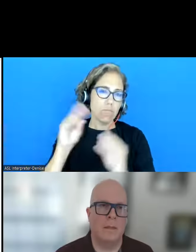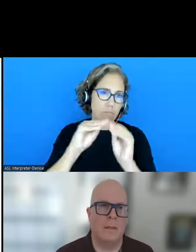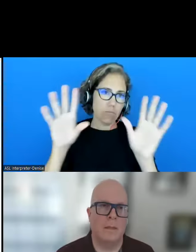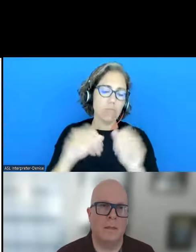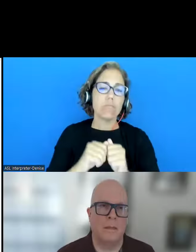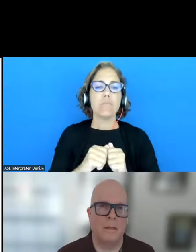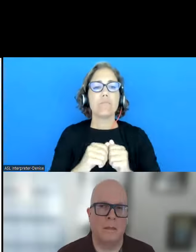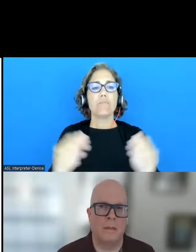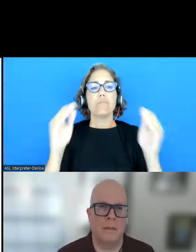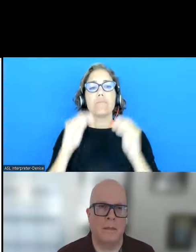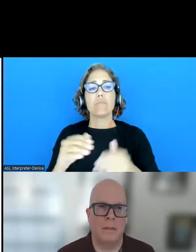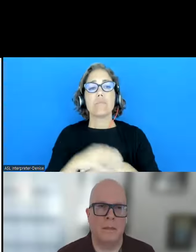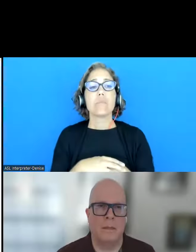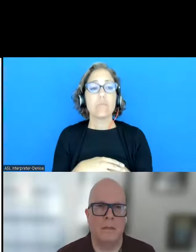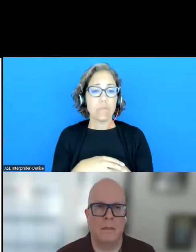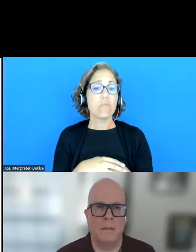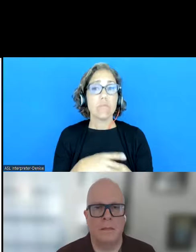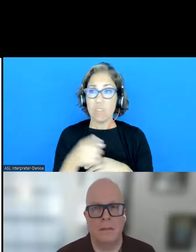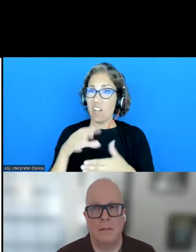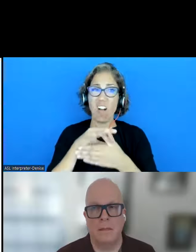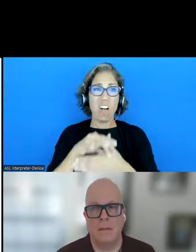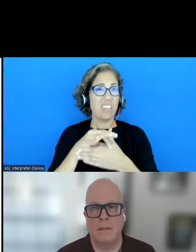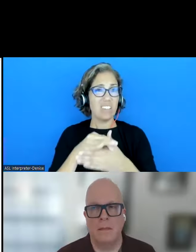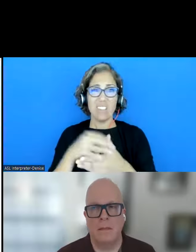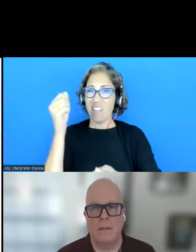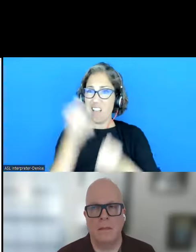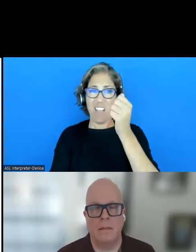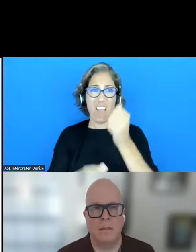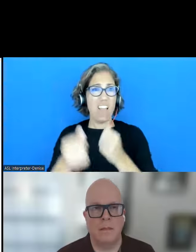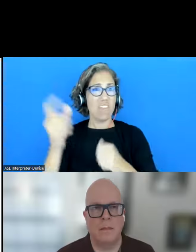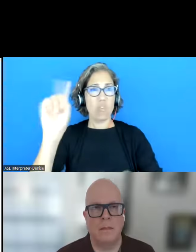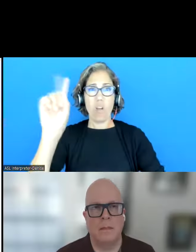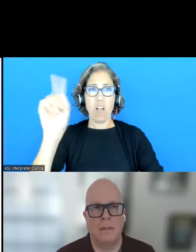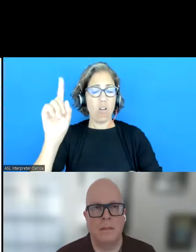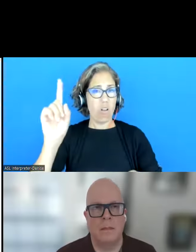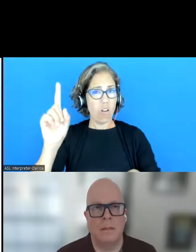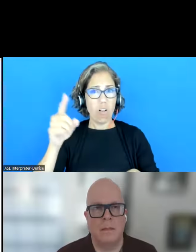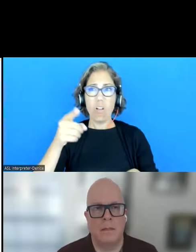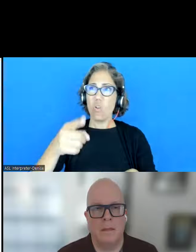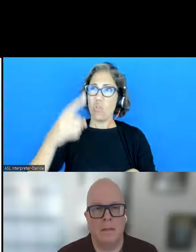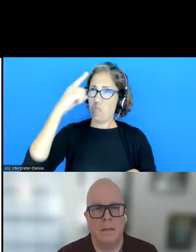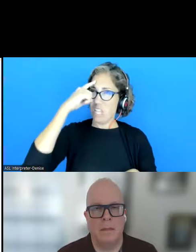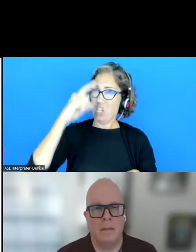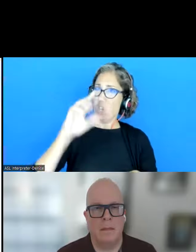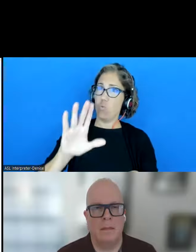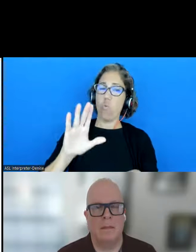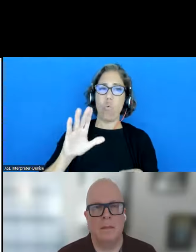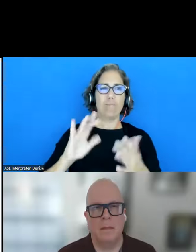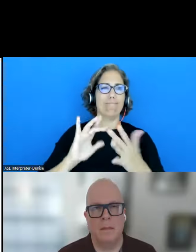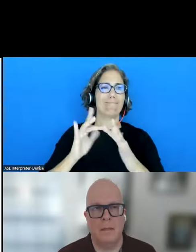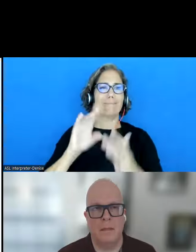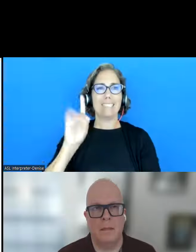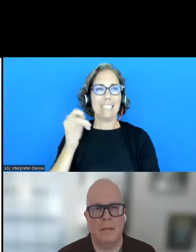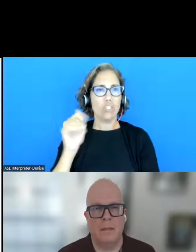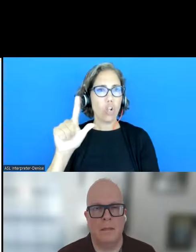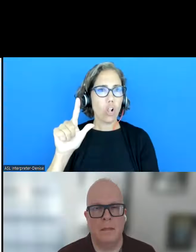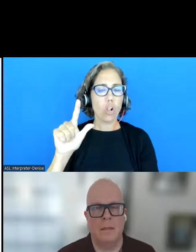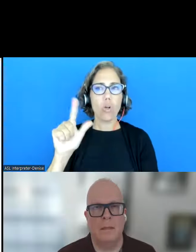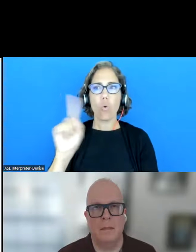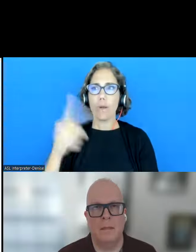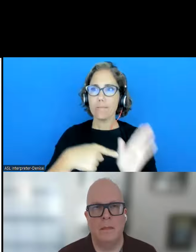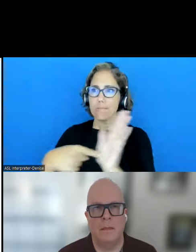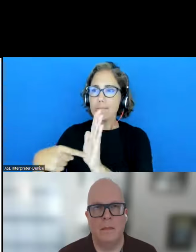And content is really everywhere. If we think about your digital presence, that could be website,